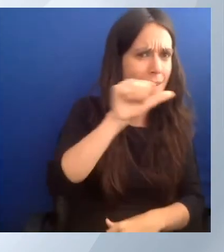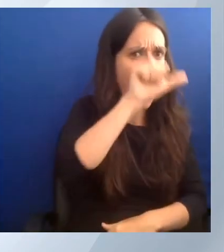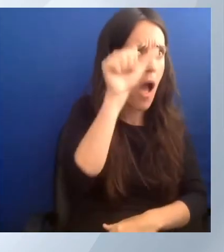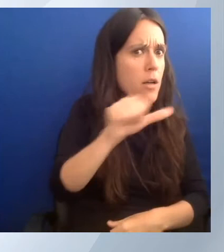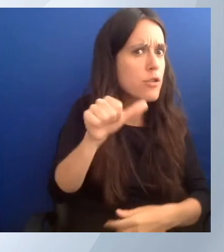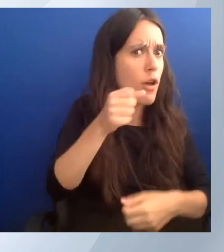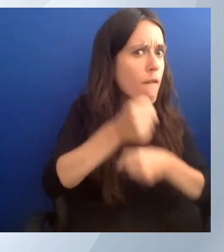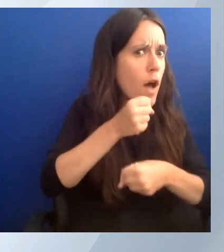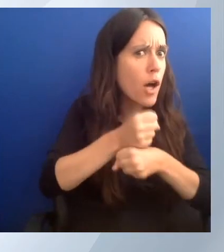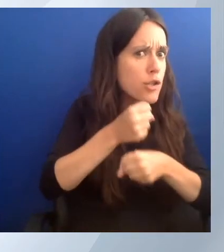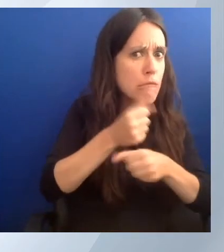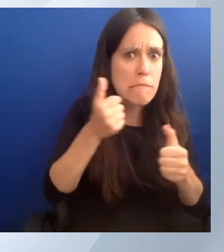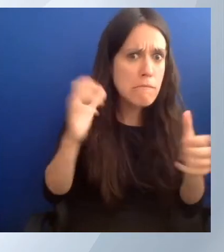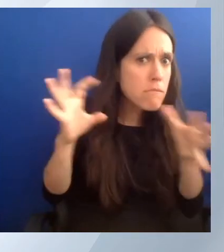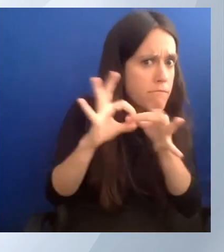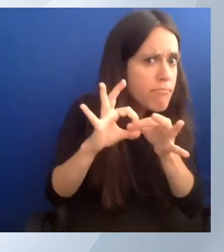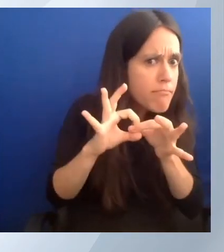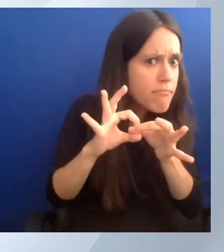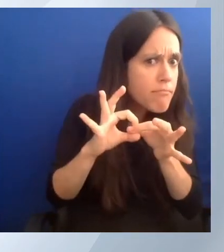picked up.